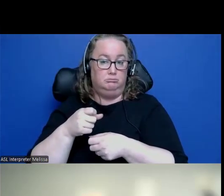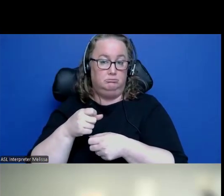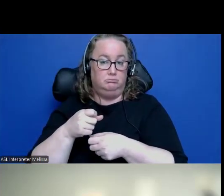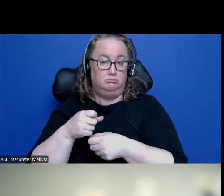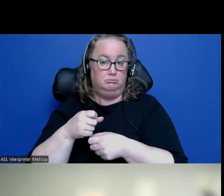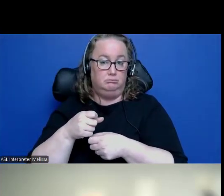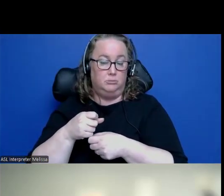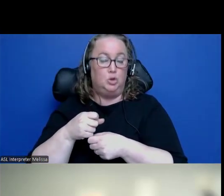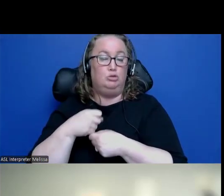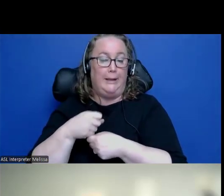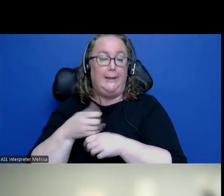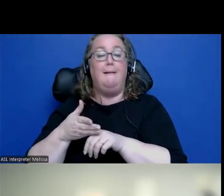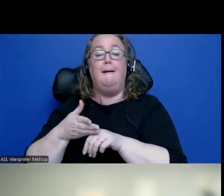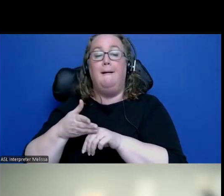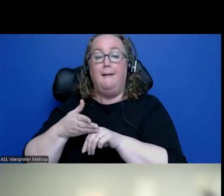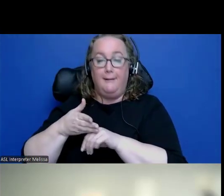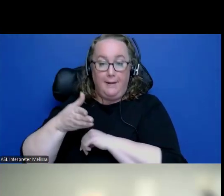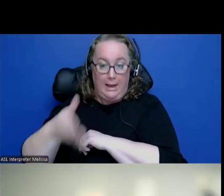the introduction